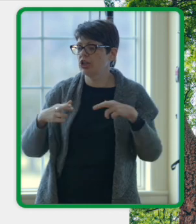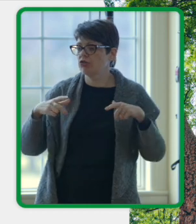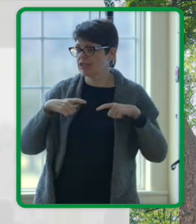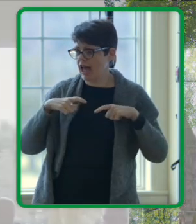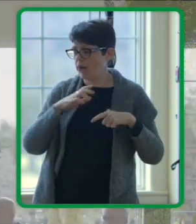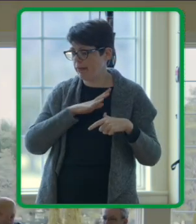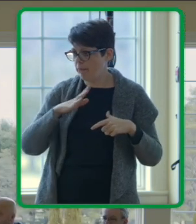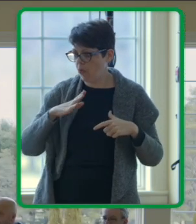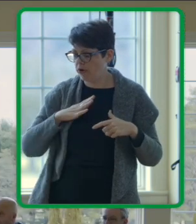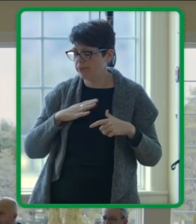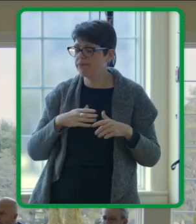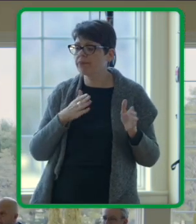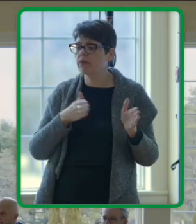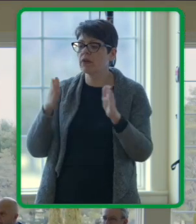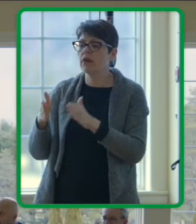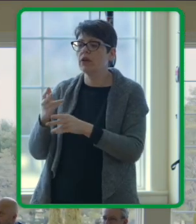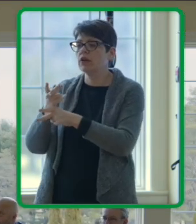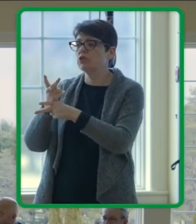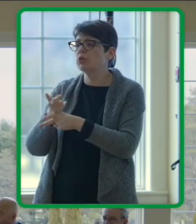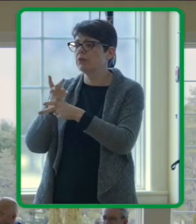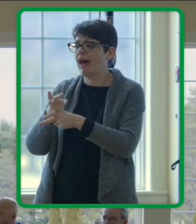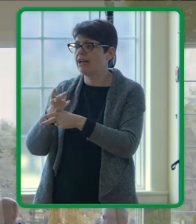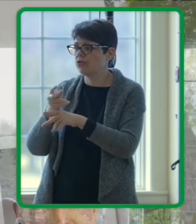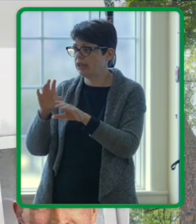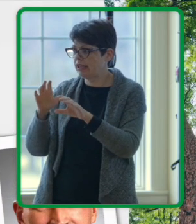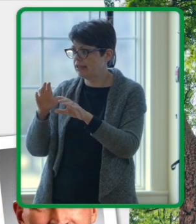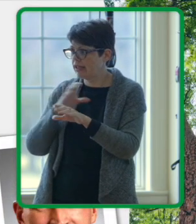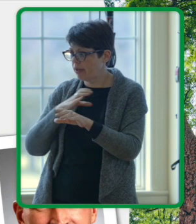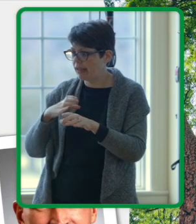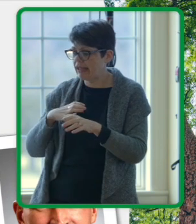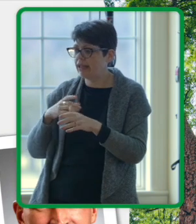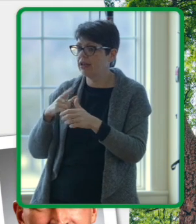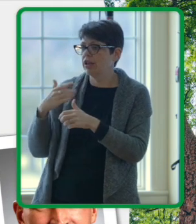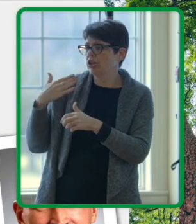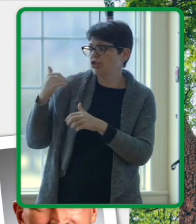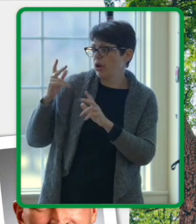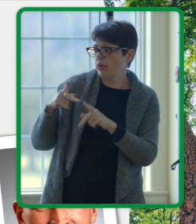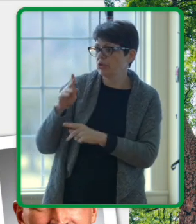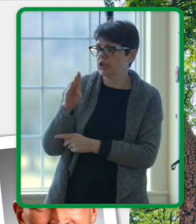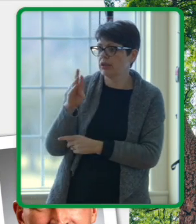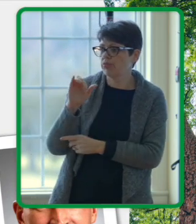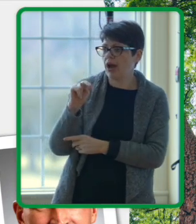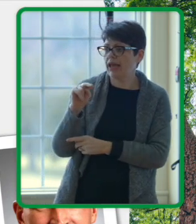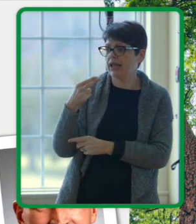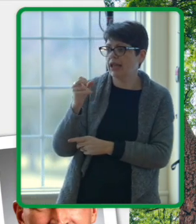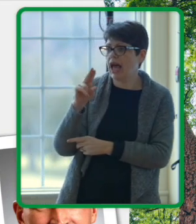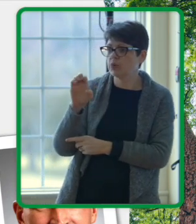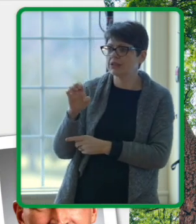our supervisory committee is made up of Chair Brian House. Is Brian